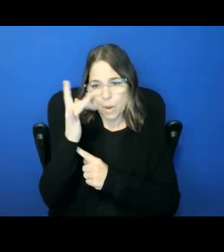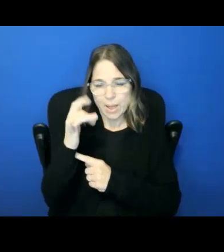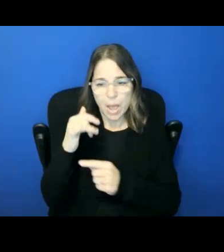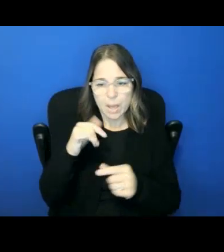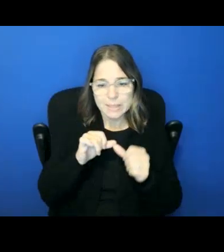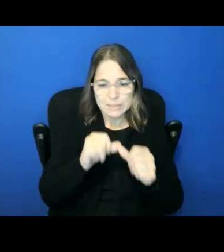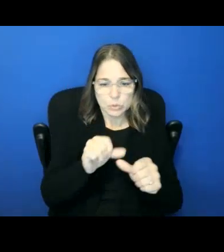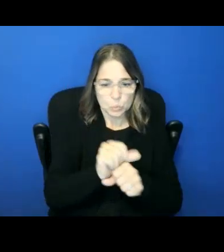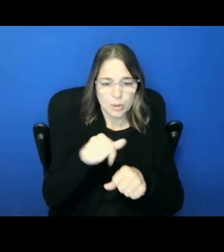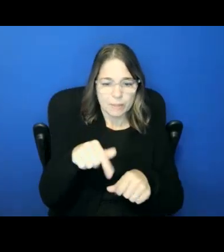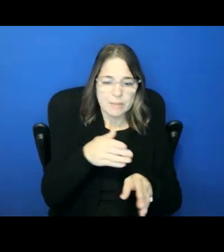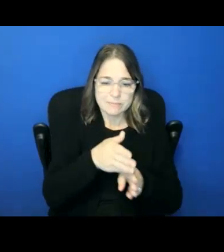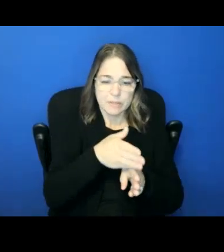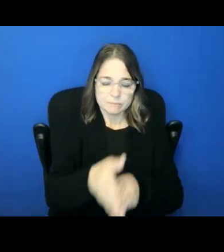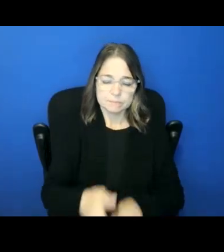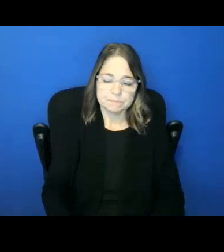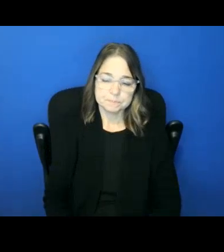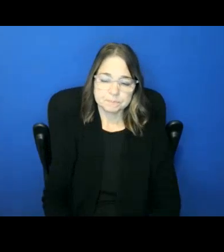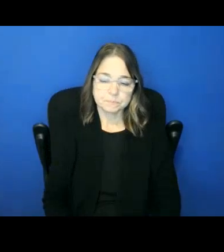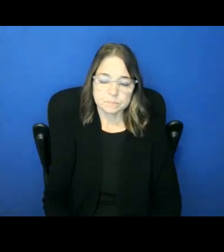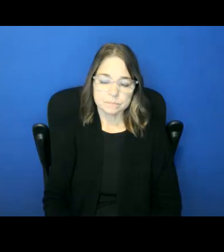field.